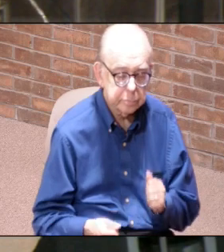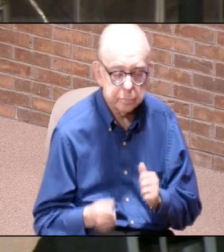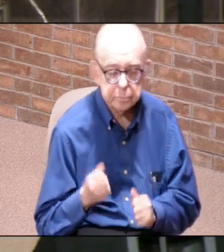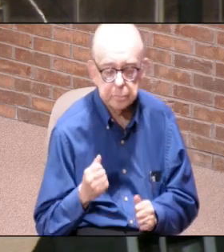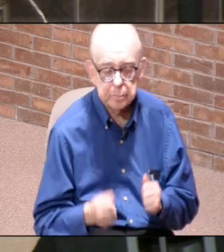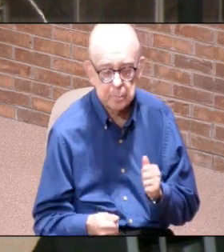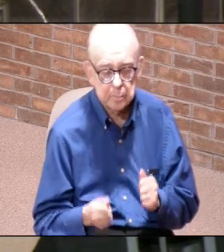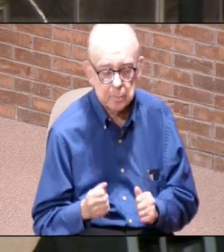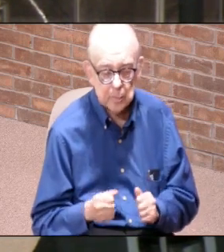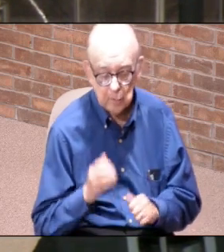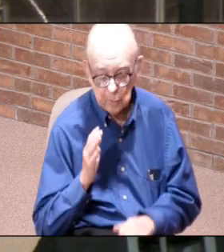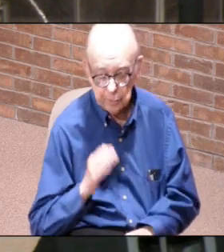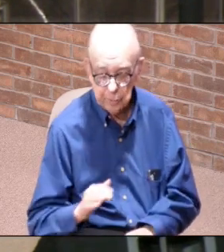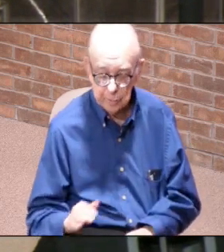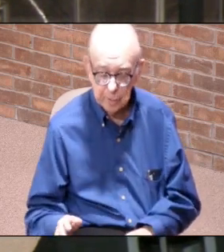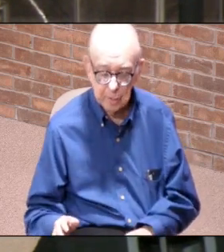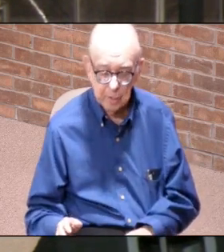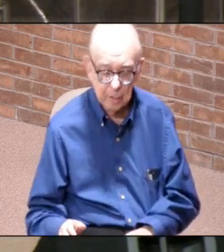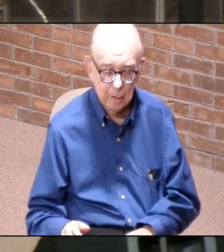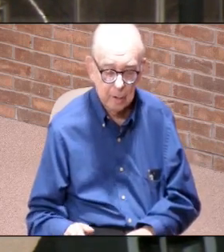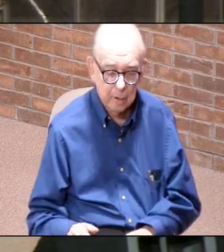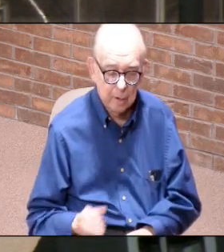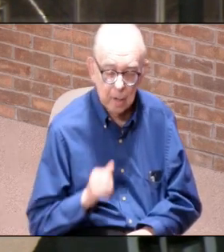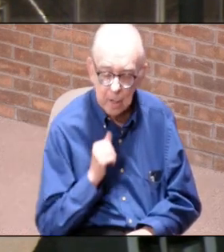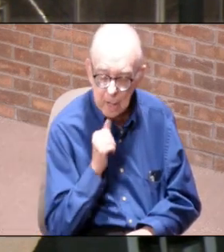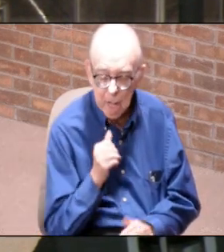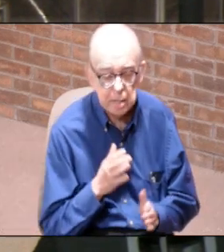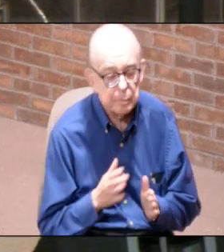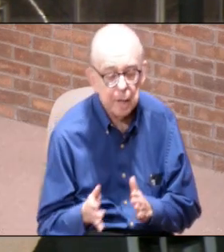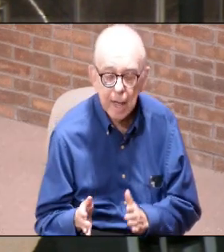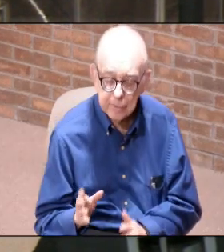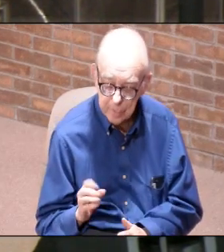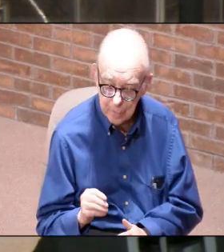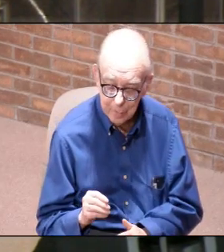Most children are not planned.